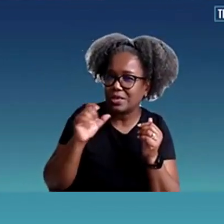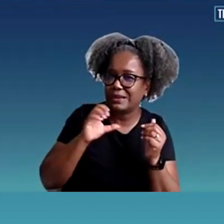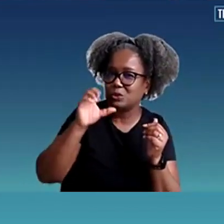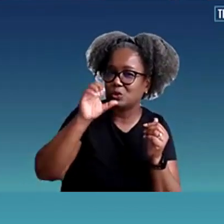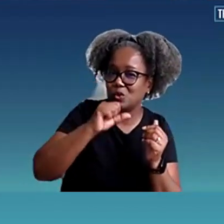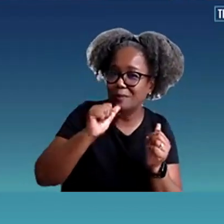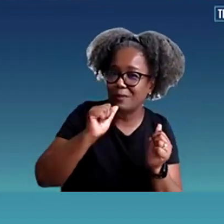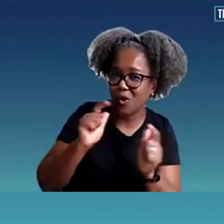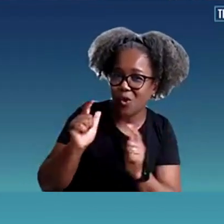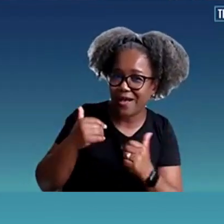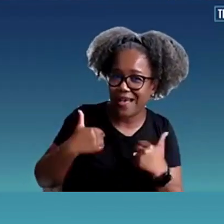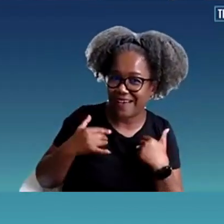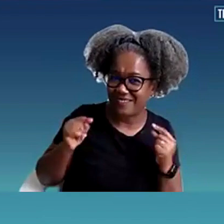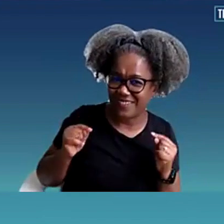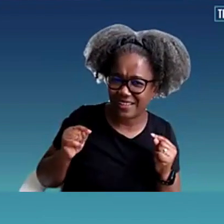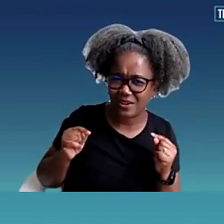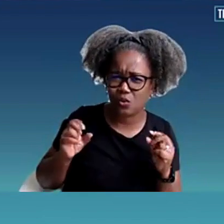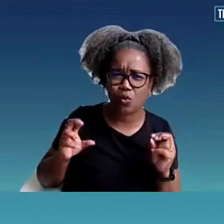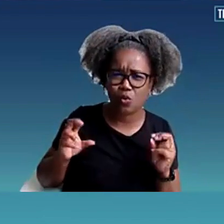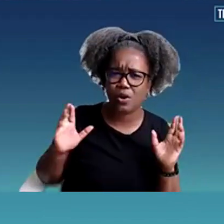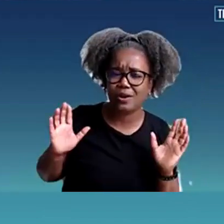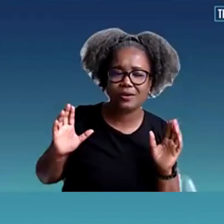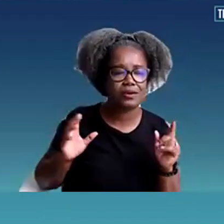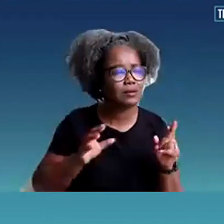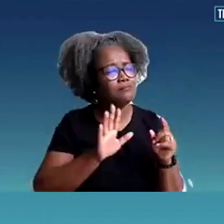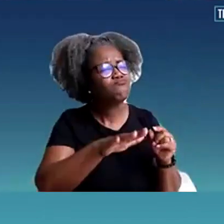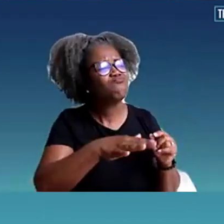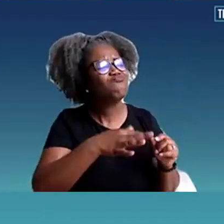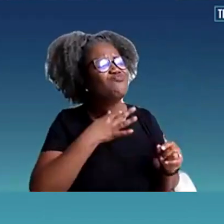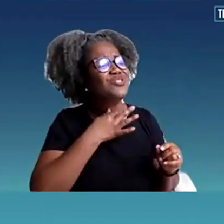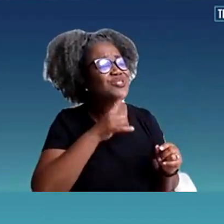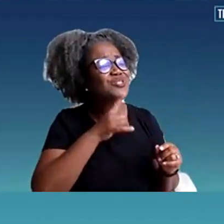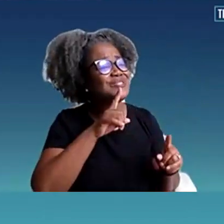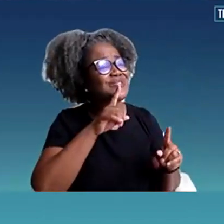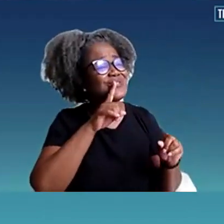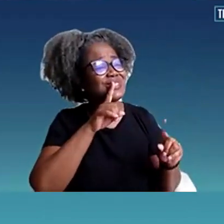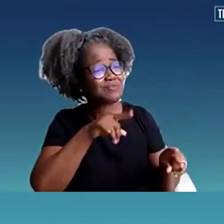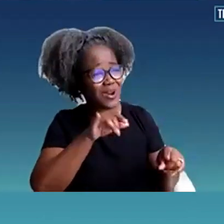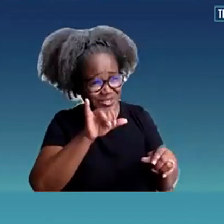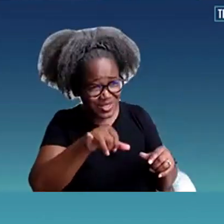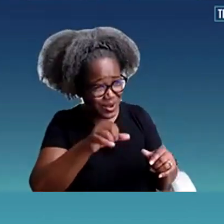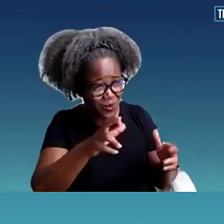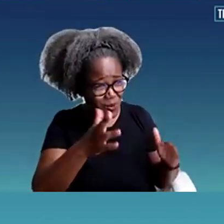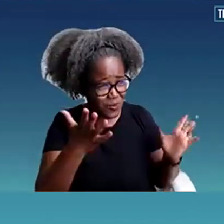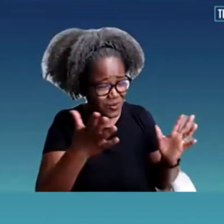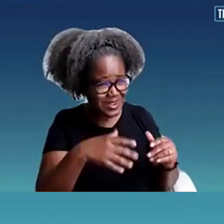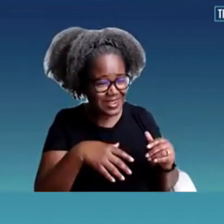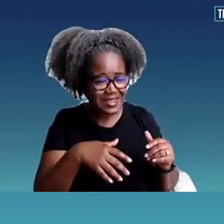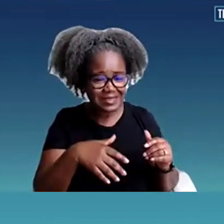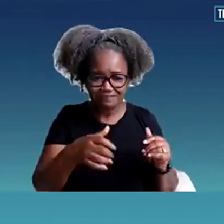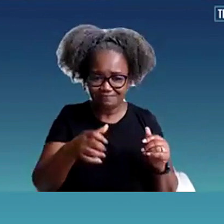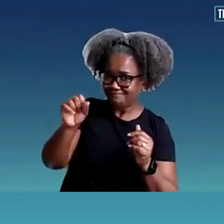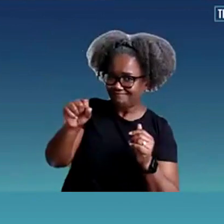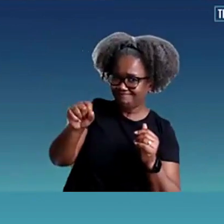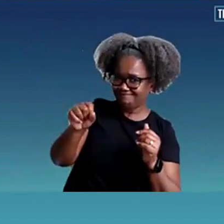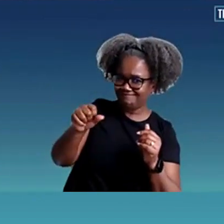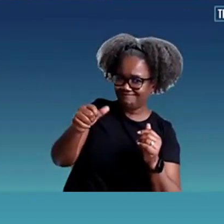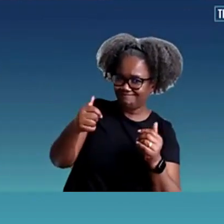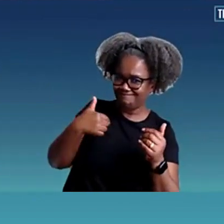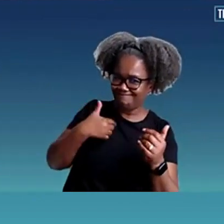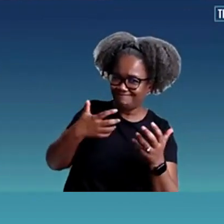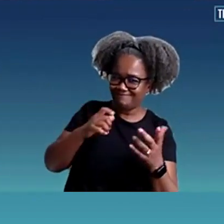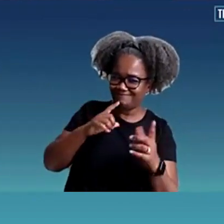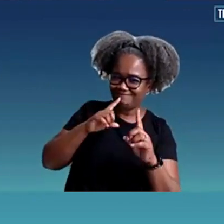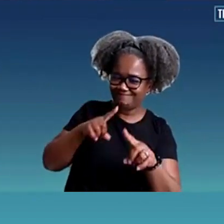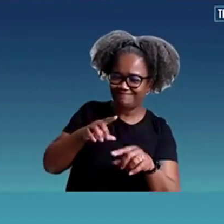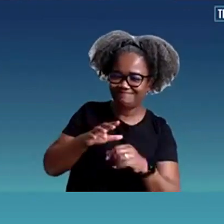Do you want to respond to that, or we'll come back to it? You can. If you want to respond to it, feel free. So we have